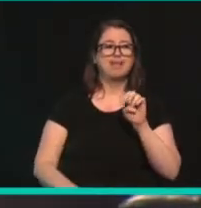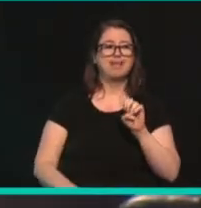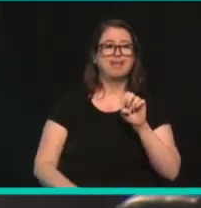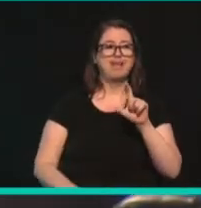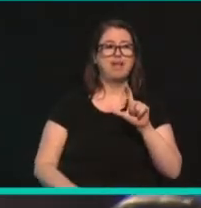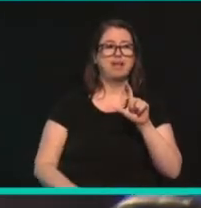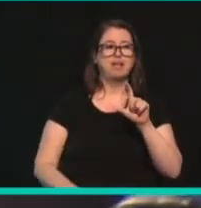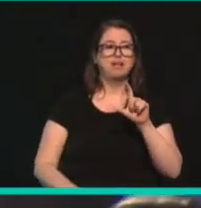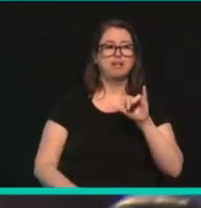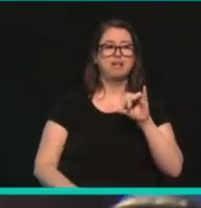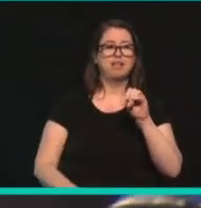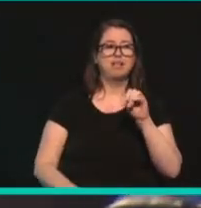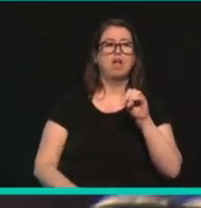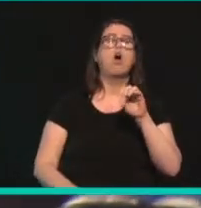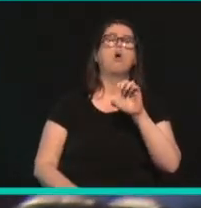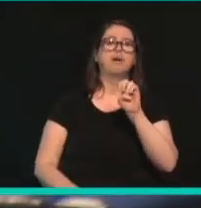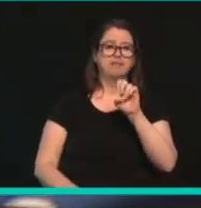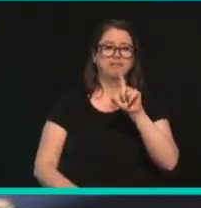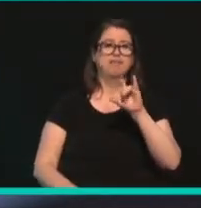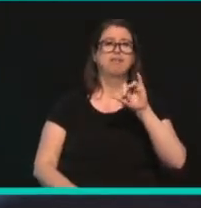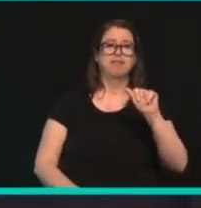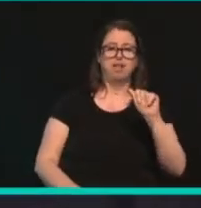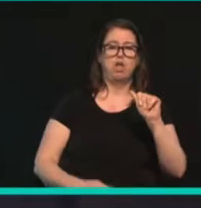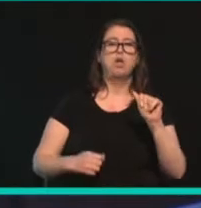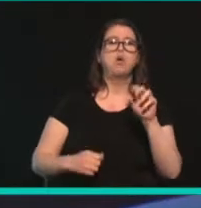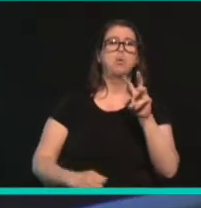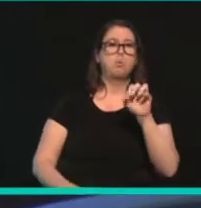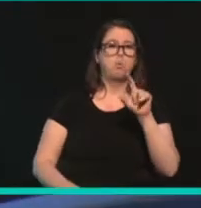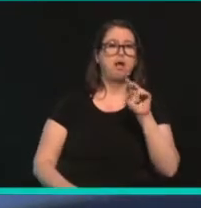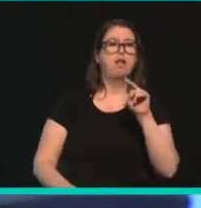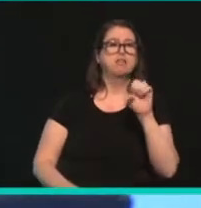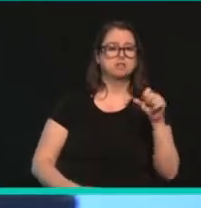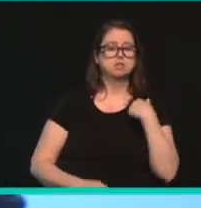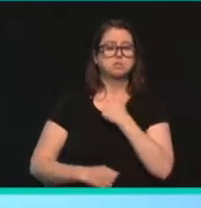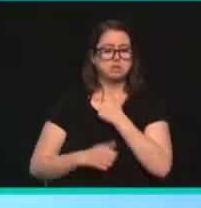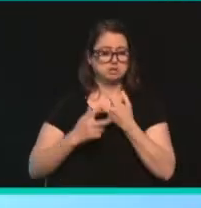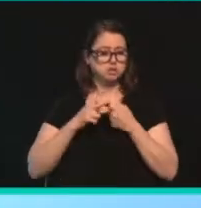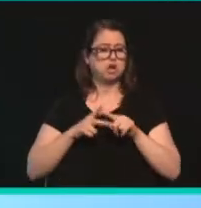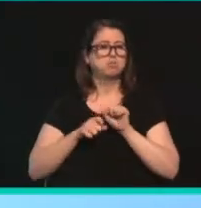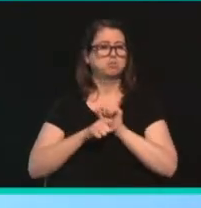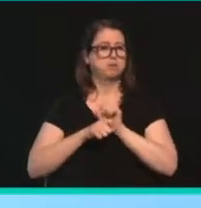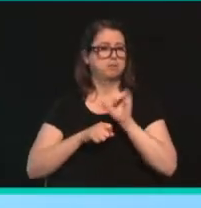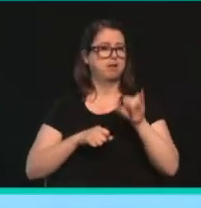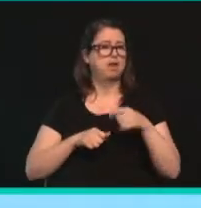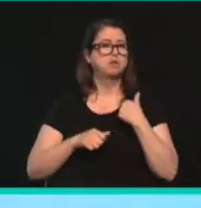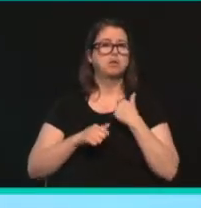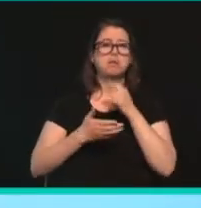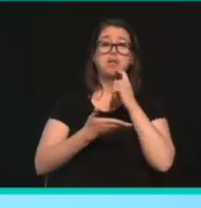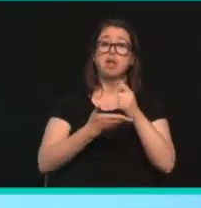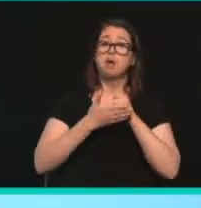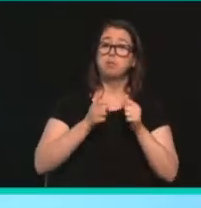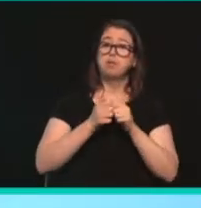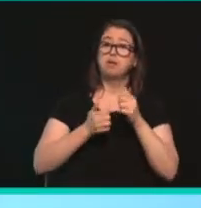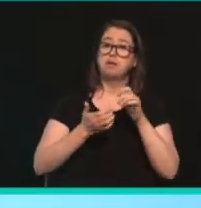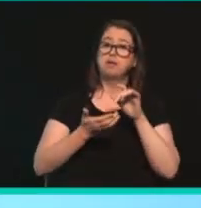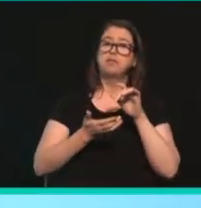data through many different interaction points, through the website, through mobile apps,